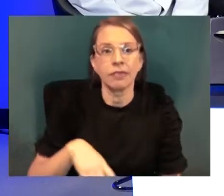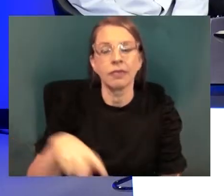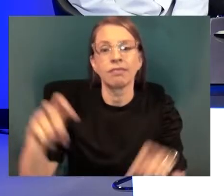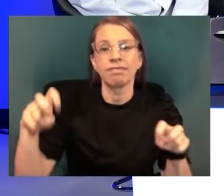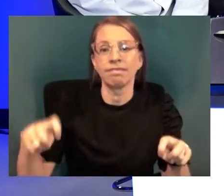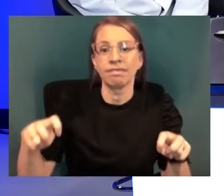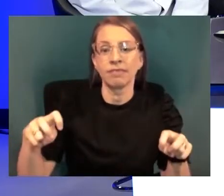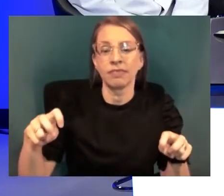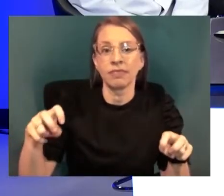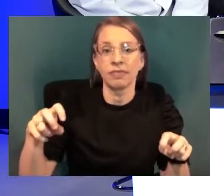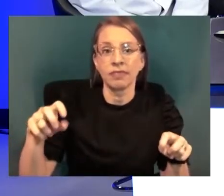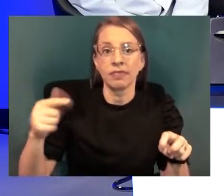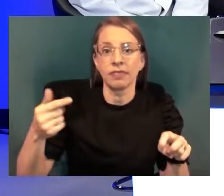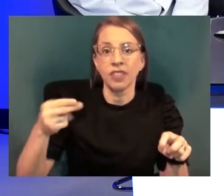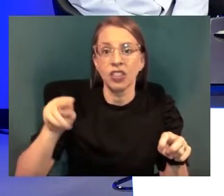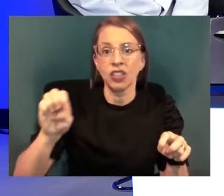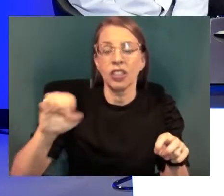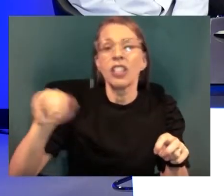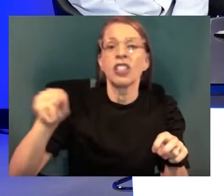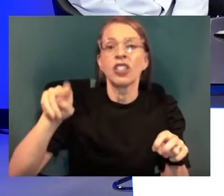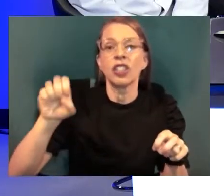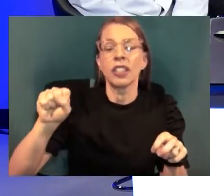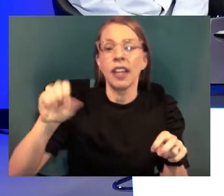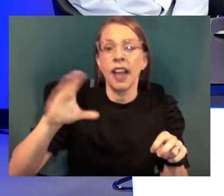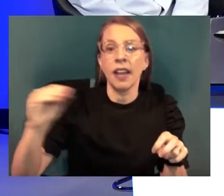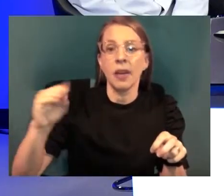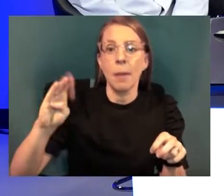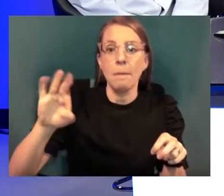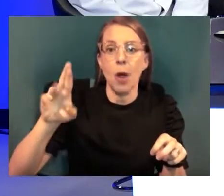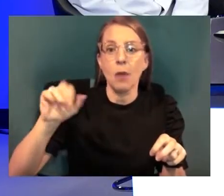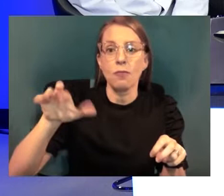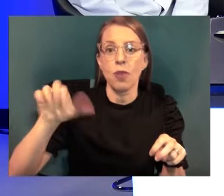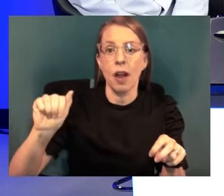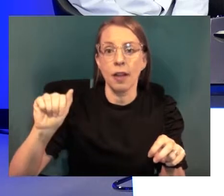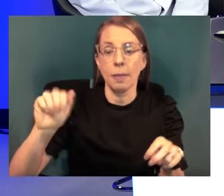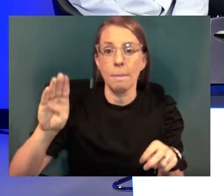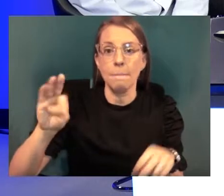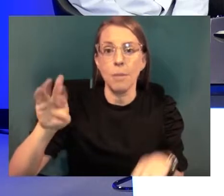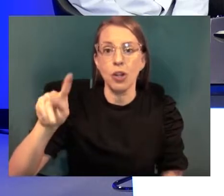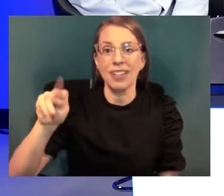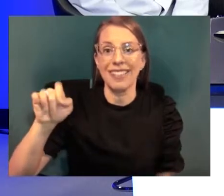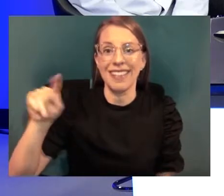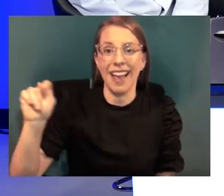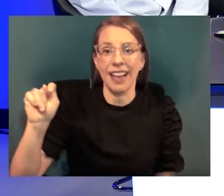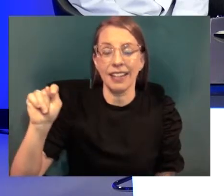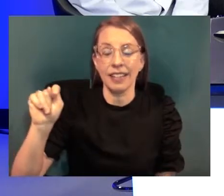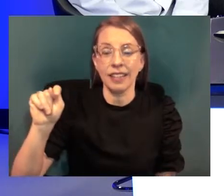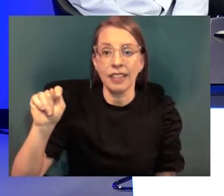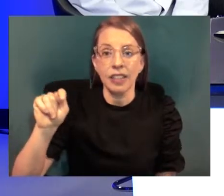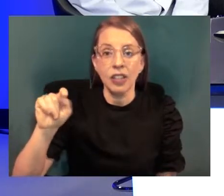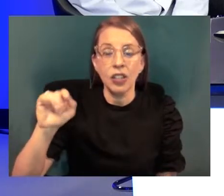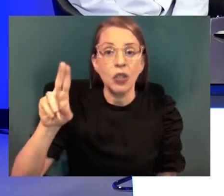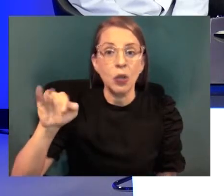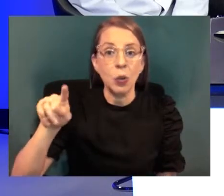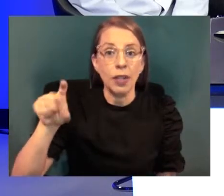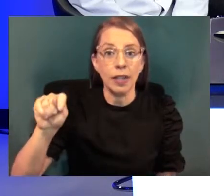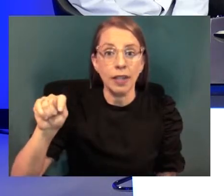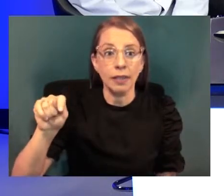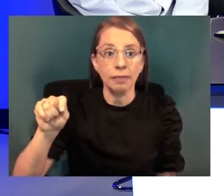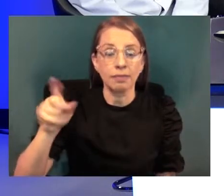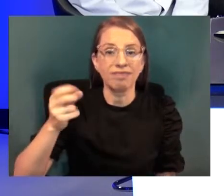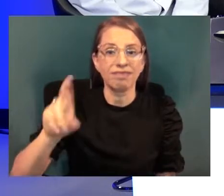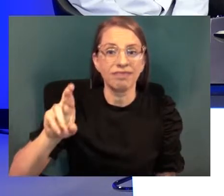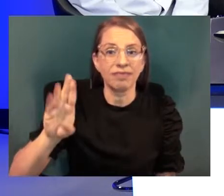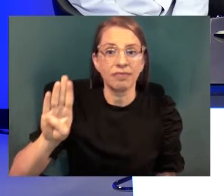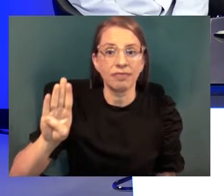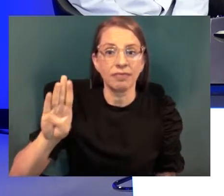Barbara Burnett Burn Unit here at the Health System, Dr. Dhaval Bhavsar. And out at the Olathe Fire Department, Fire